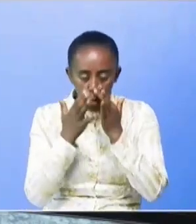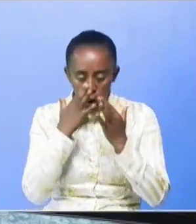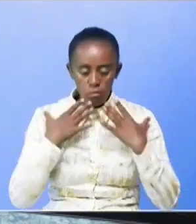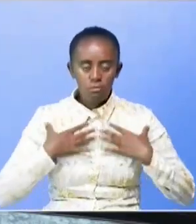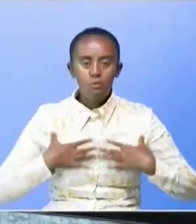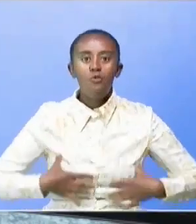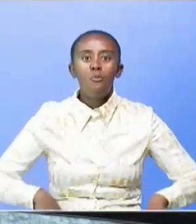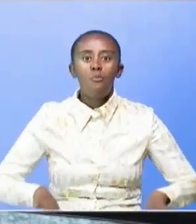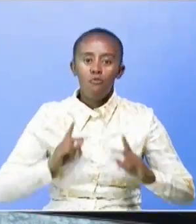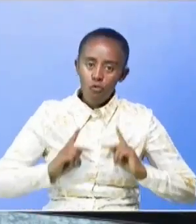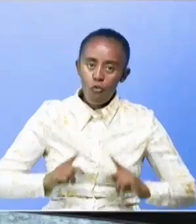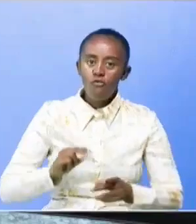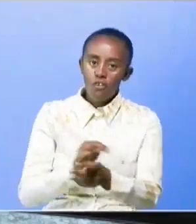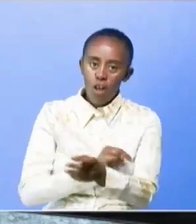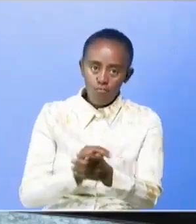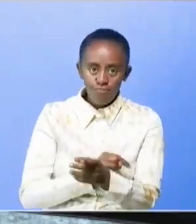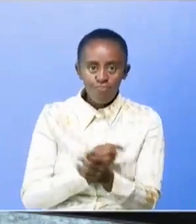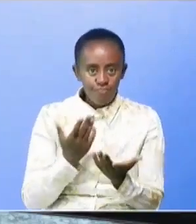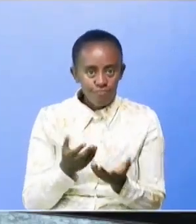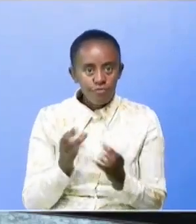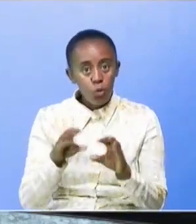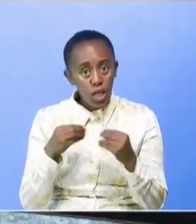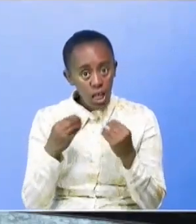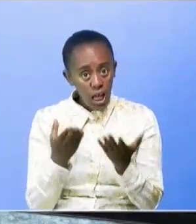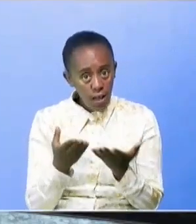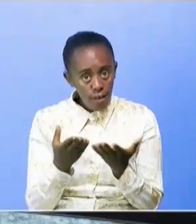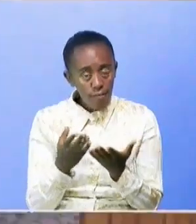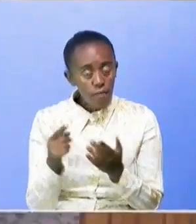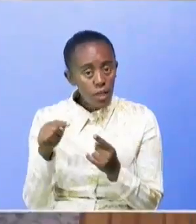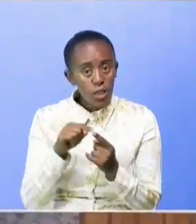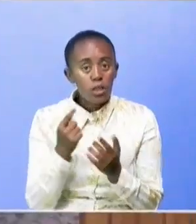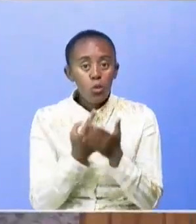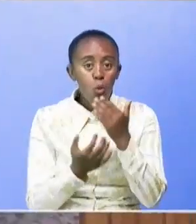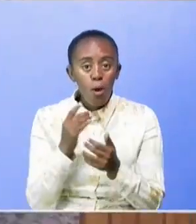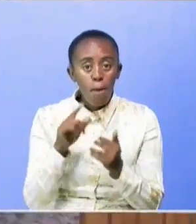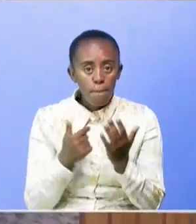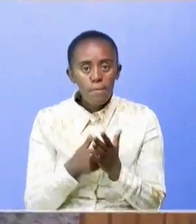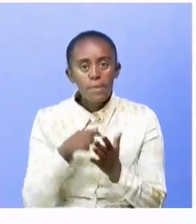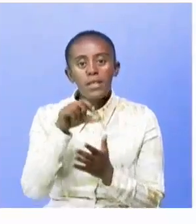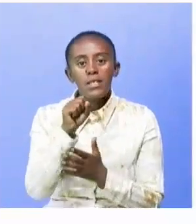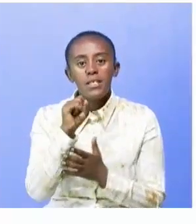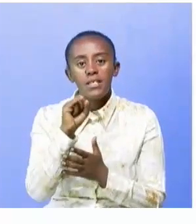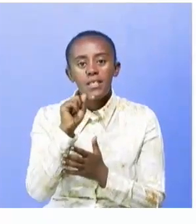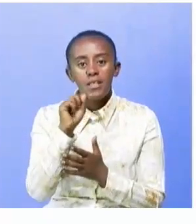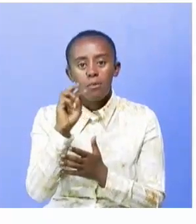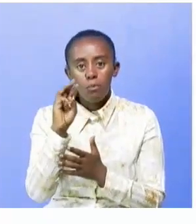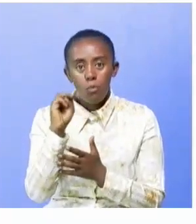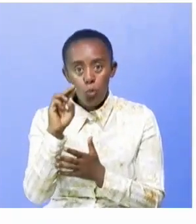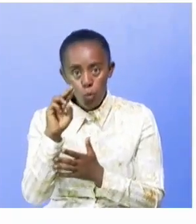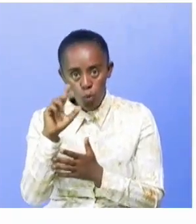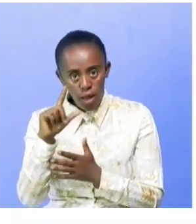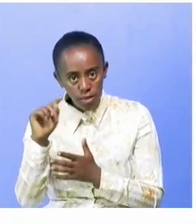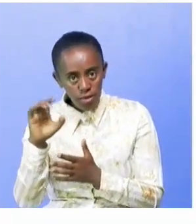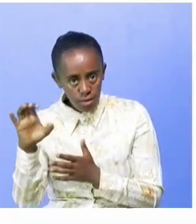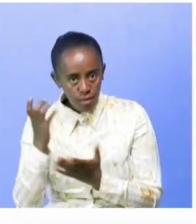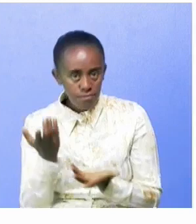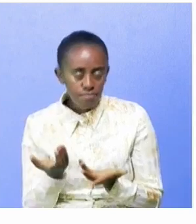one example that you could give to talk about stimulate. What